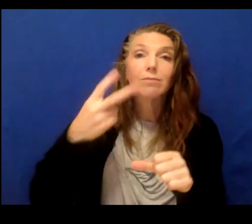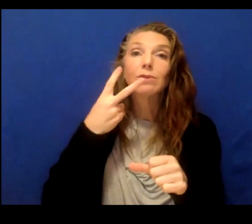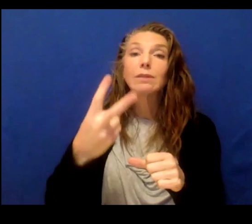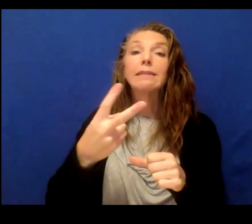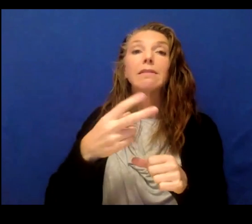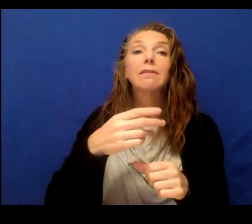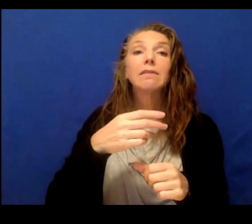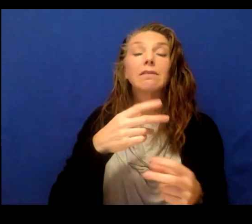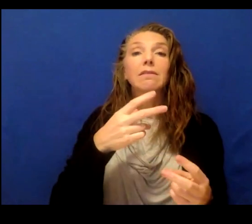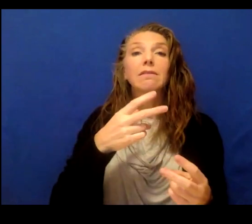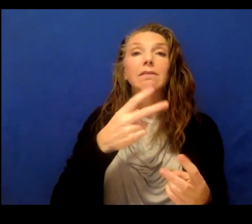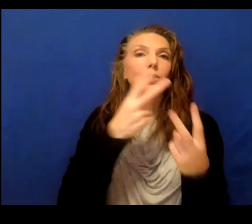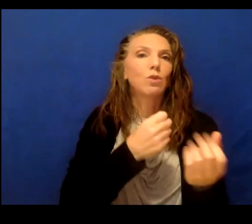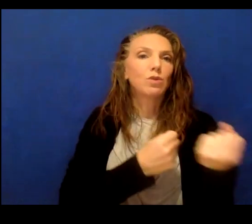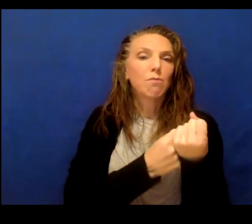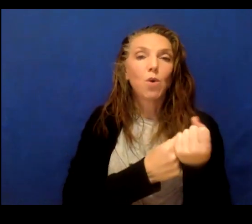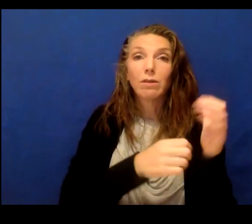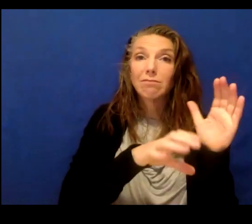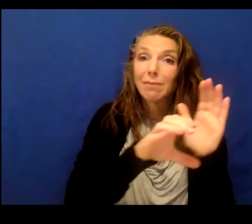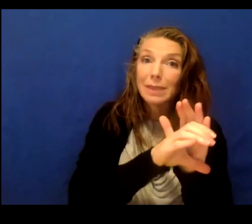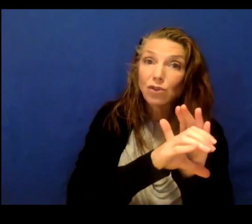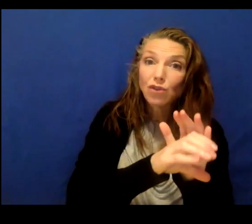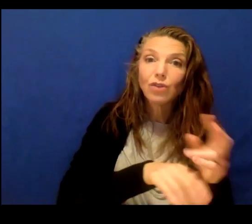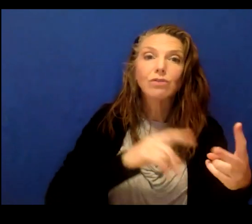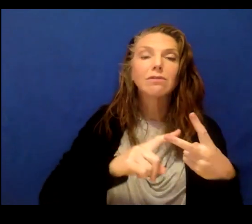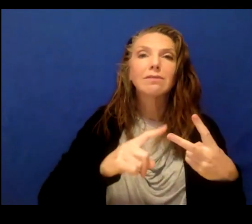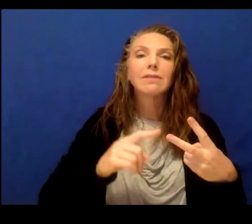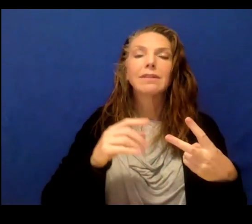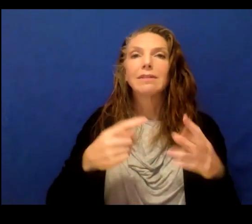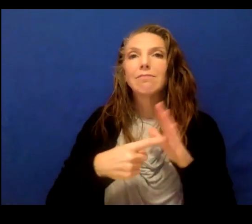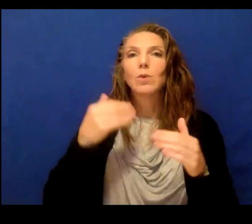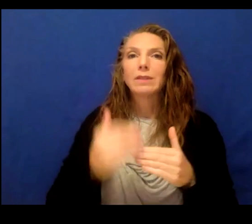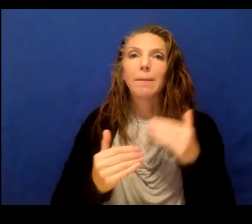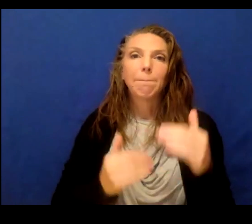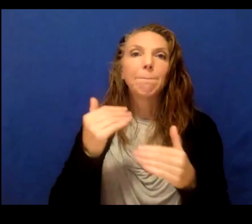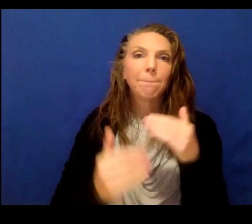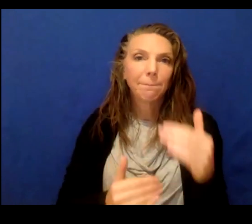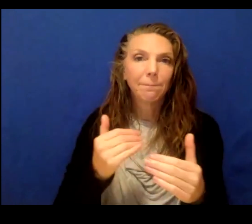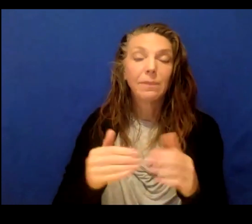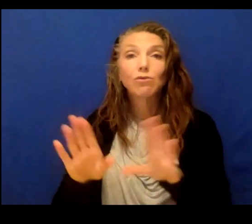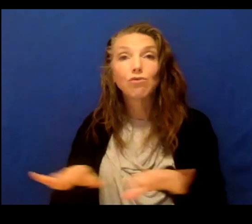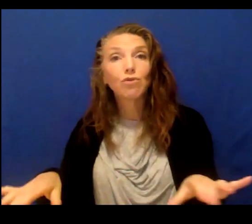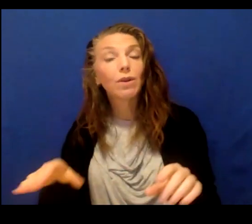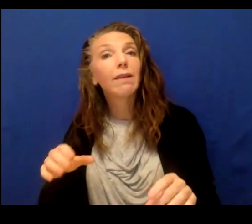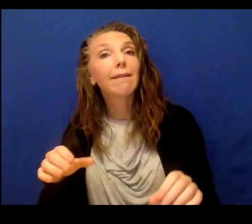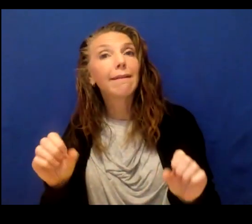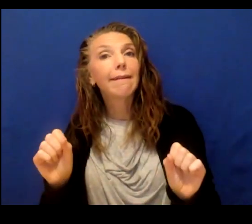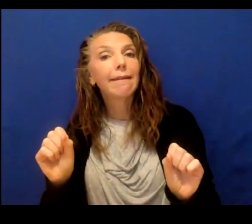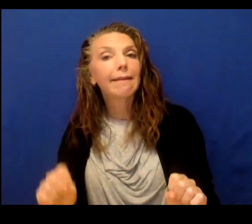supports here in the form of pictures and steps of the routine. So children can, again,